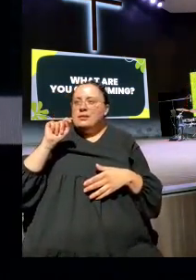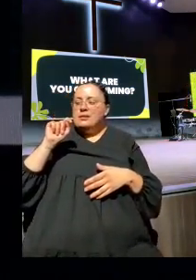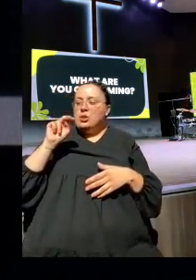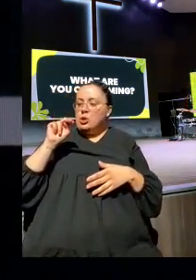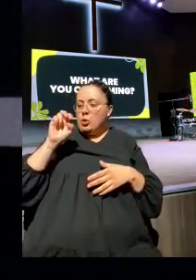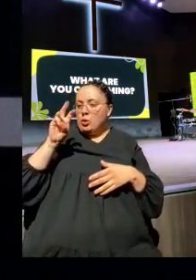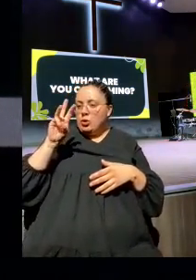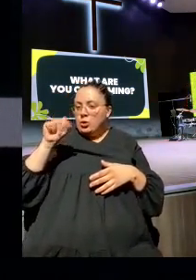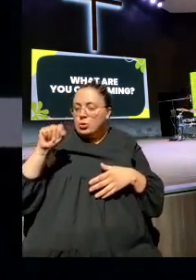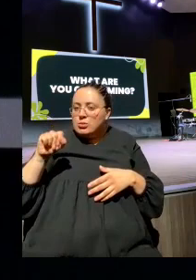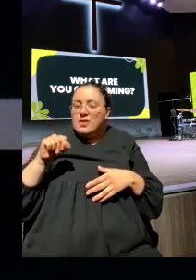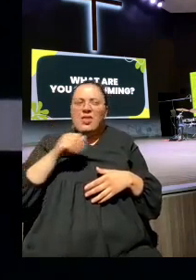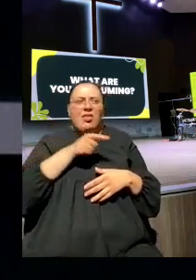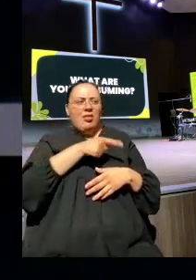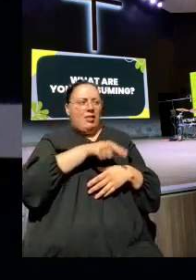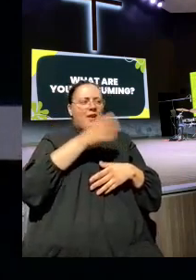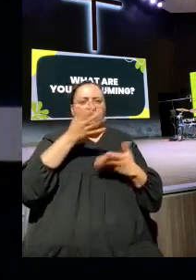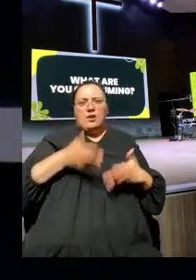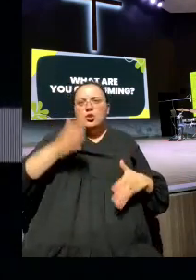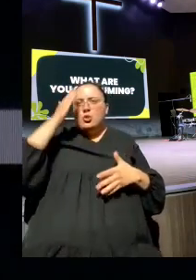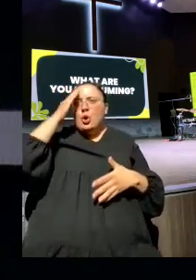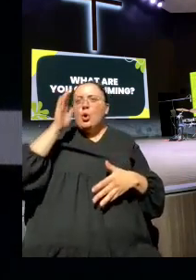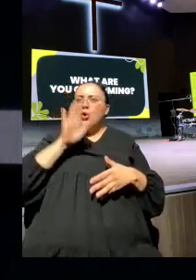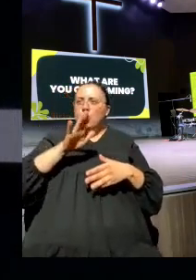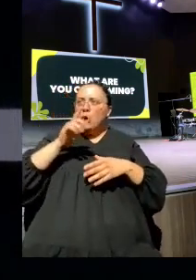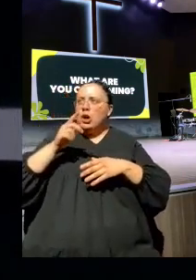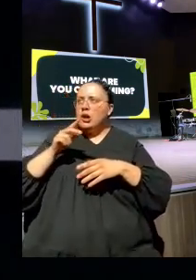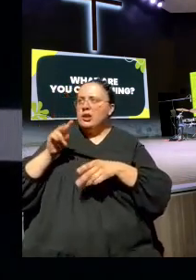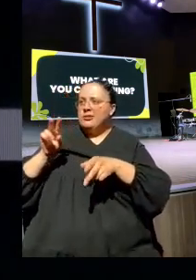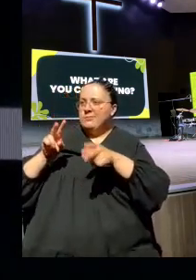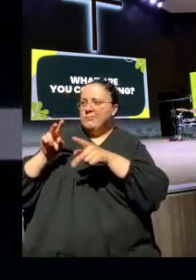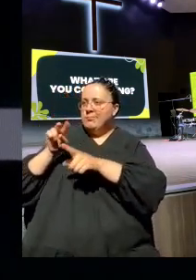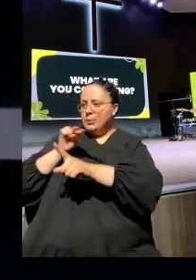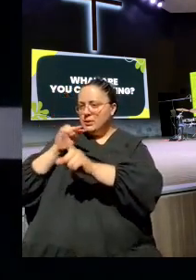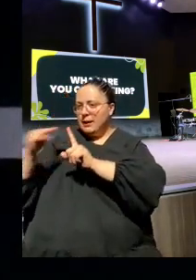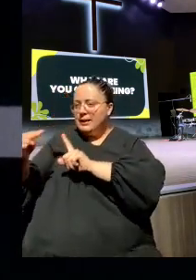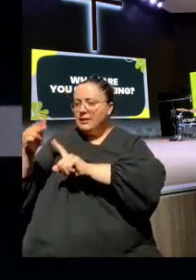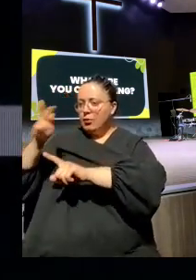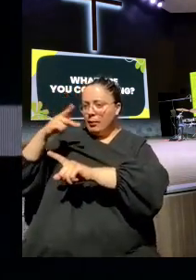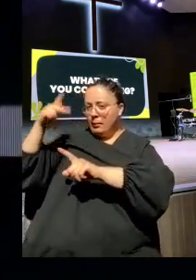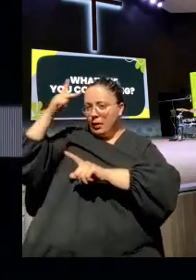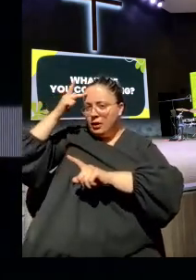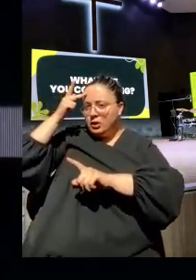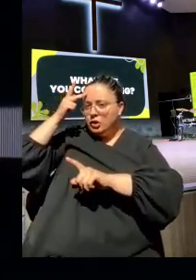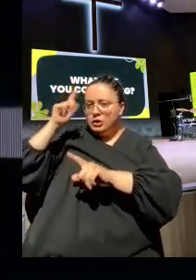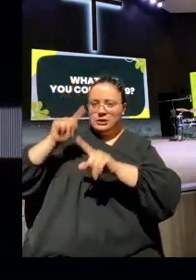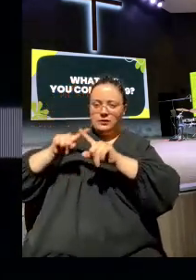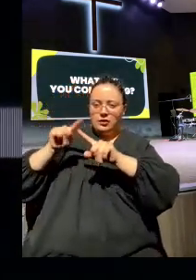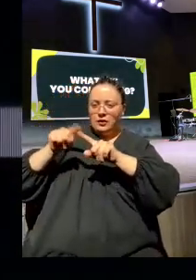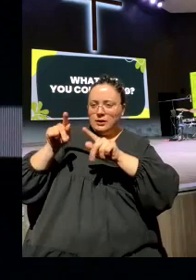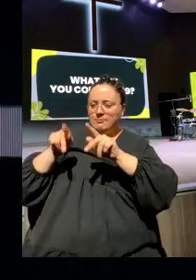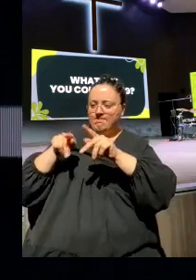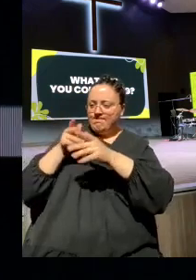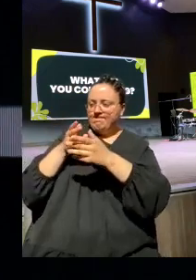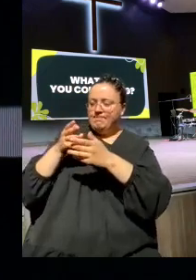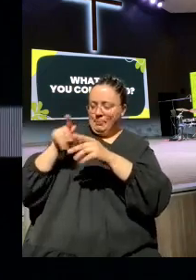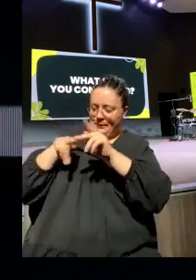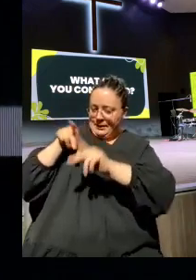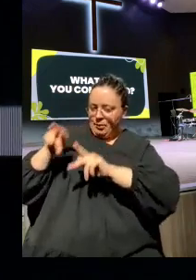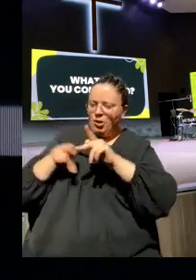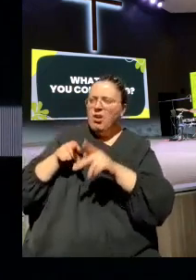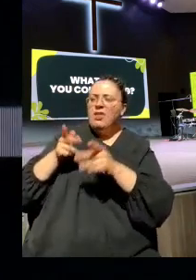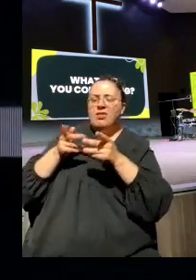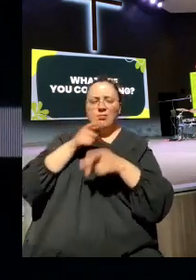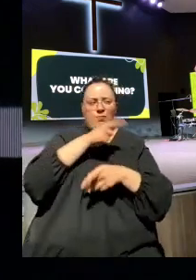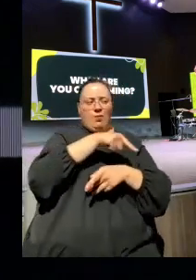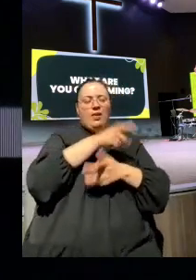politicians. You have to think about what you're consuming, because you are automatically providing a role model